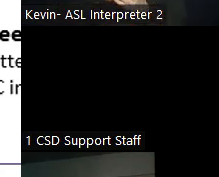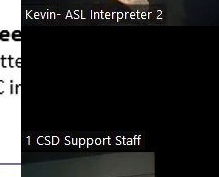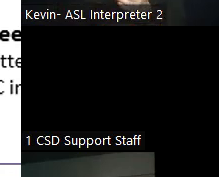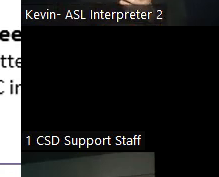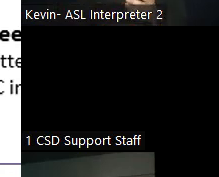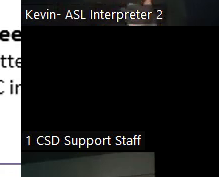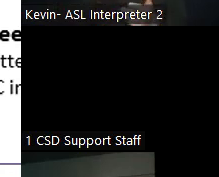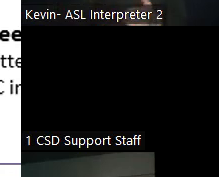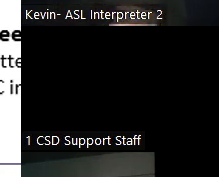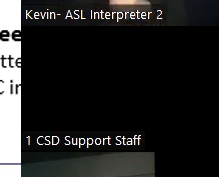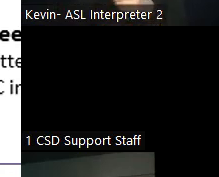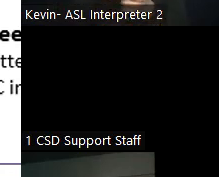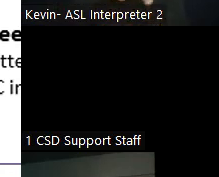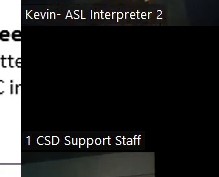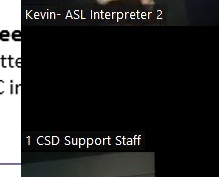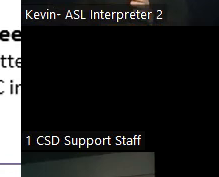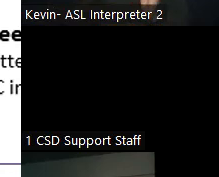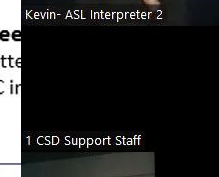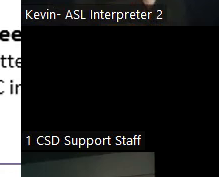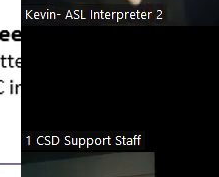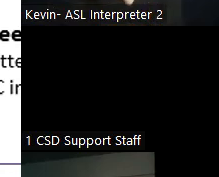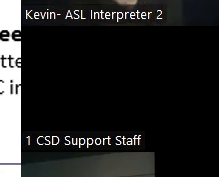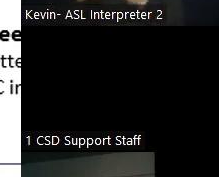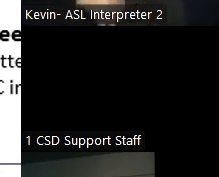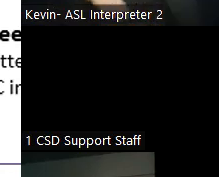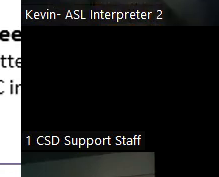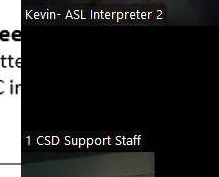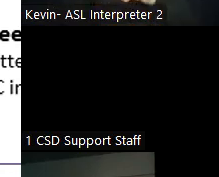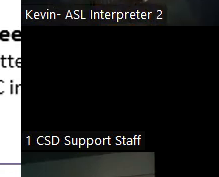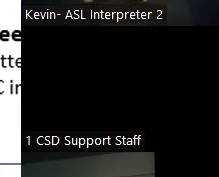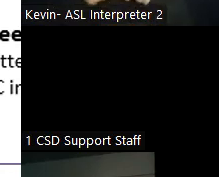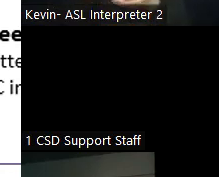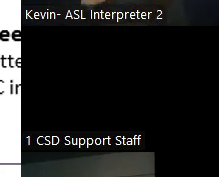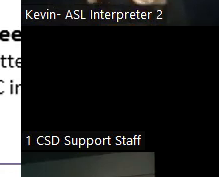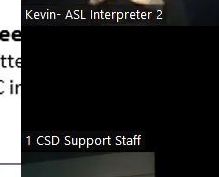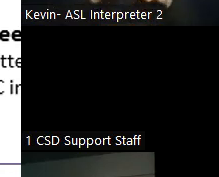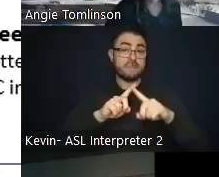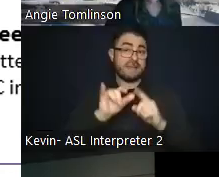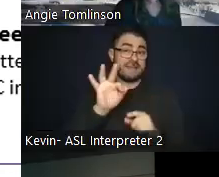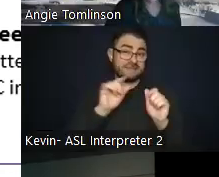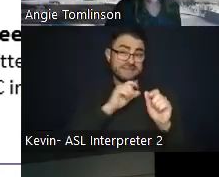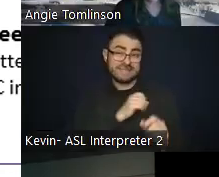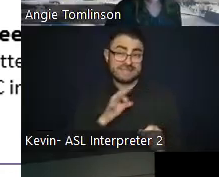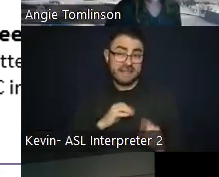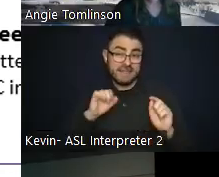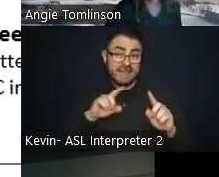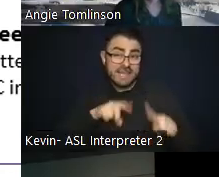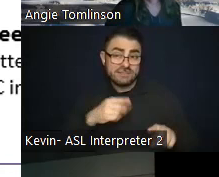to have two readings, so that might take like up to 2 months. But if staff could answer that question, that would be very